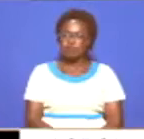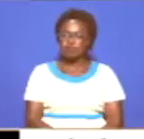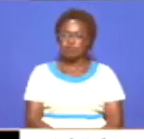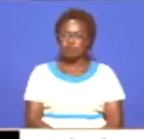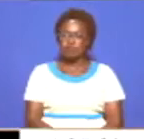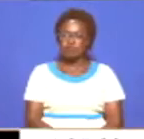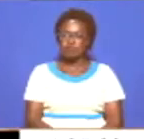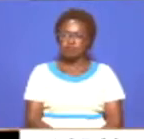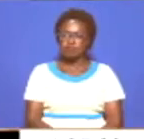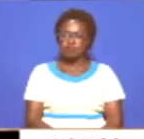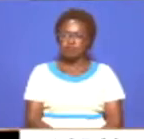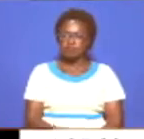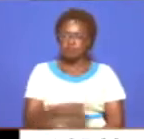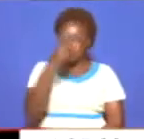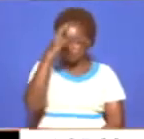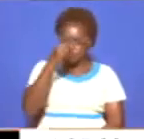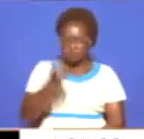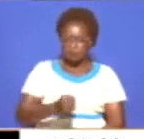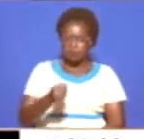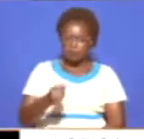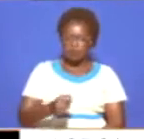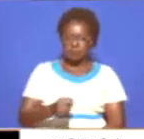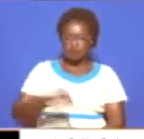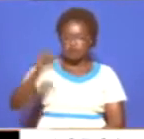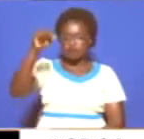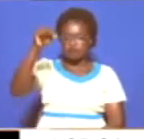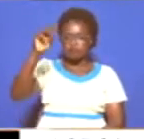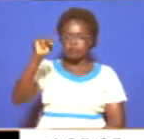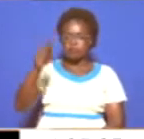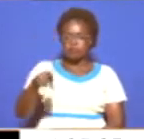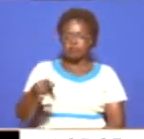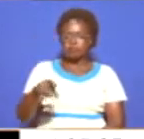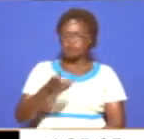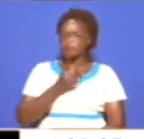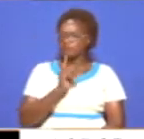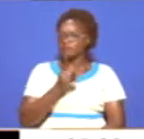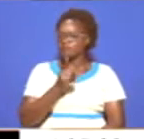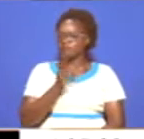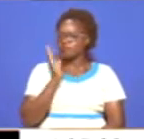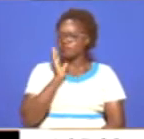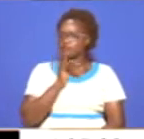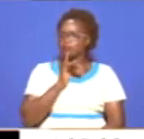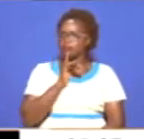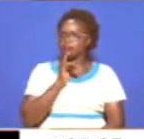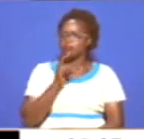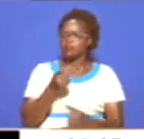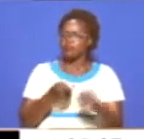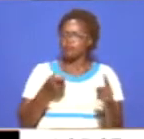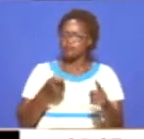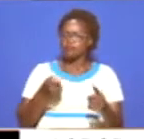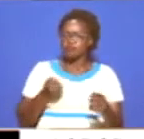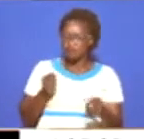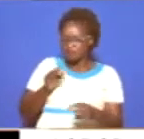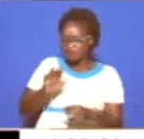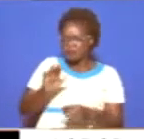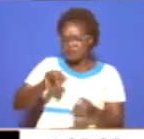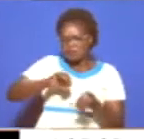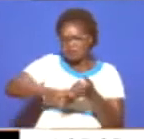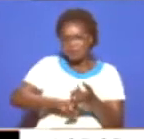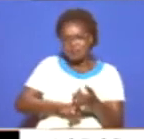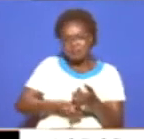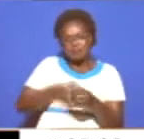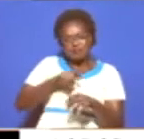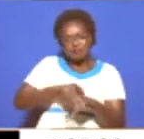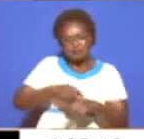Now, Kajiado North Member of Parliament Joseph Manje has warned parents from marrying off girls at the young age and